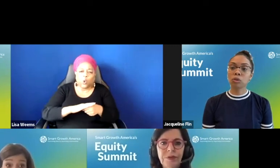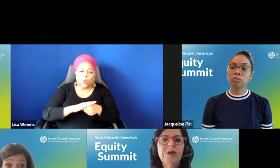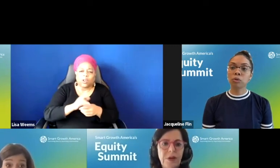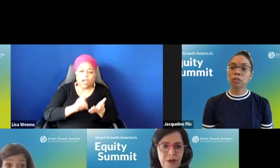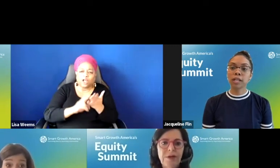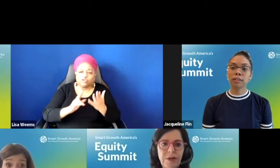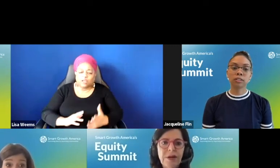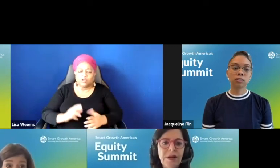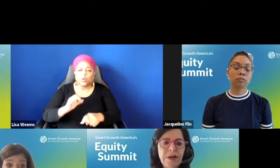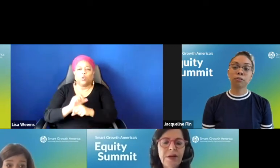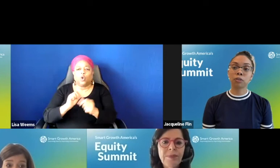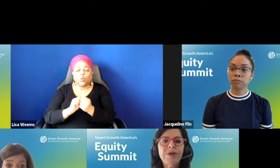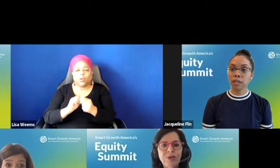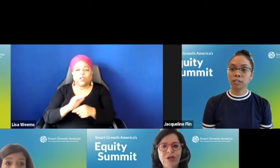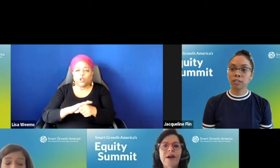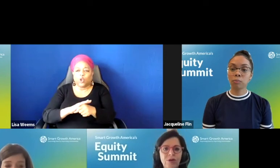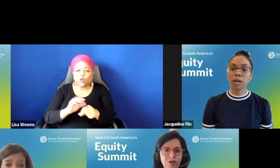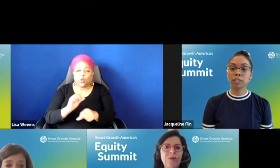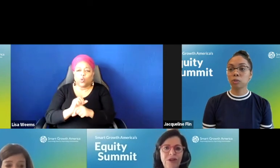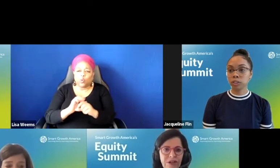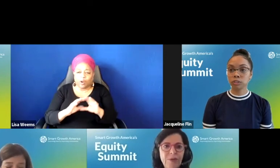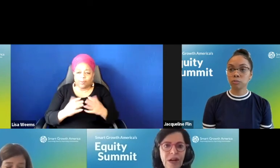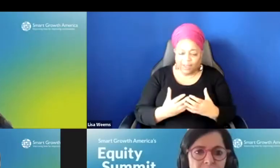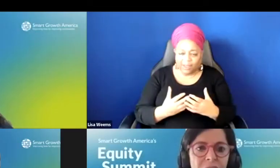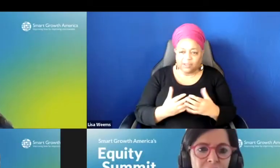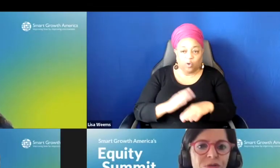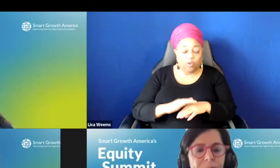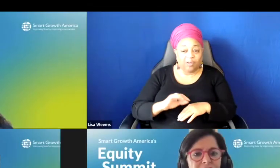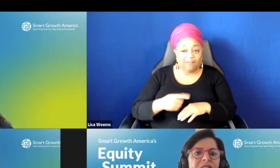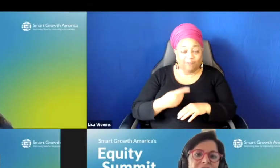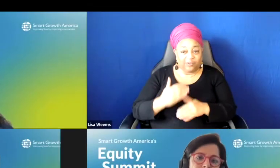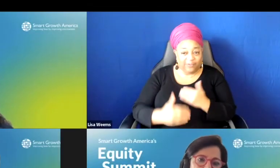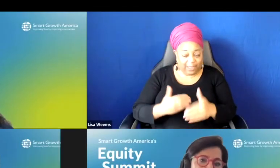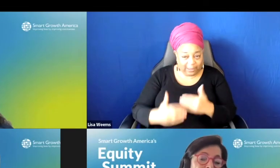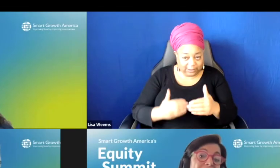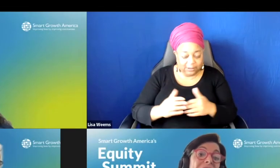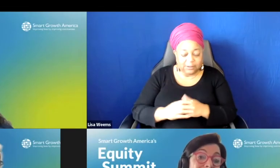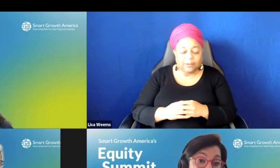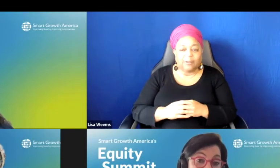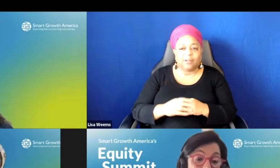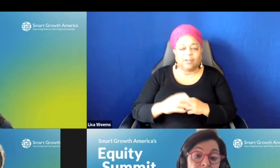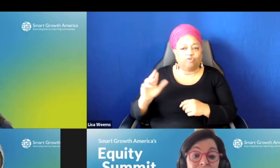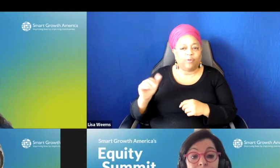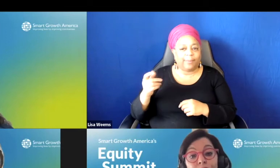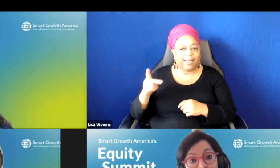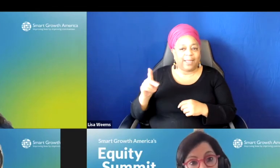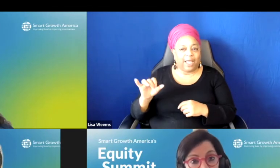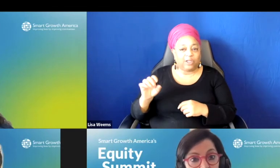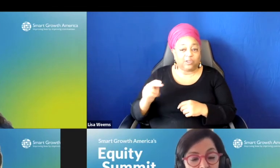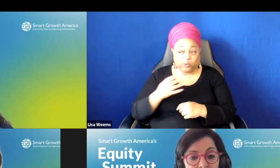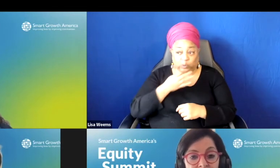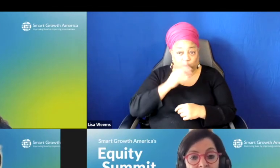local workforce, at least on the first phase of our project, which is the remediation, which is just about to complete now. And some of